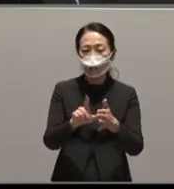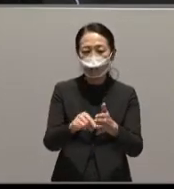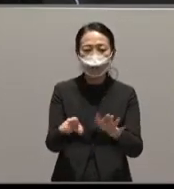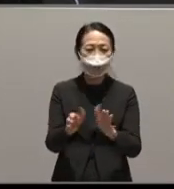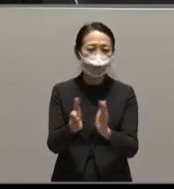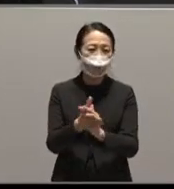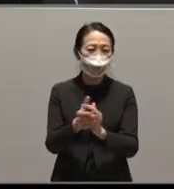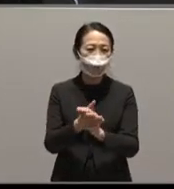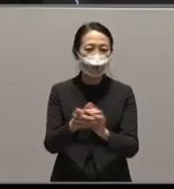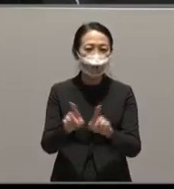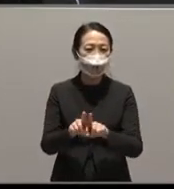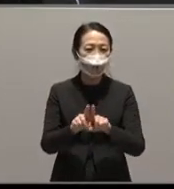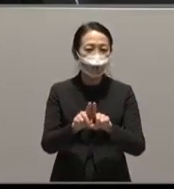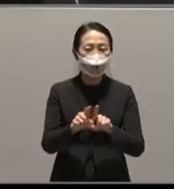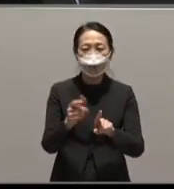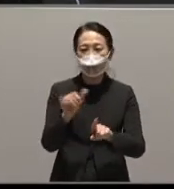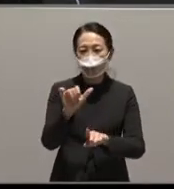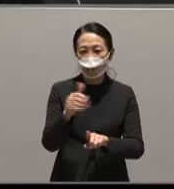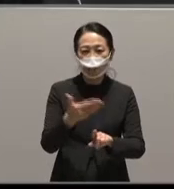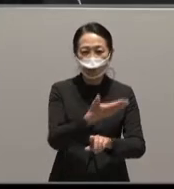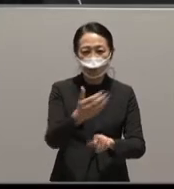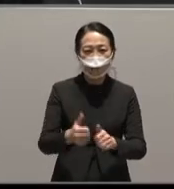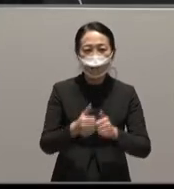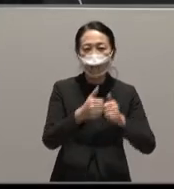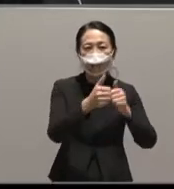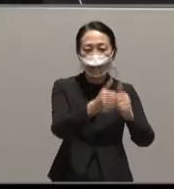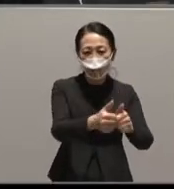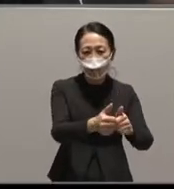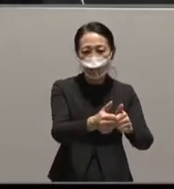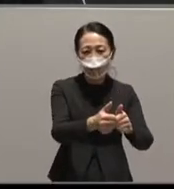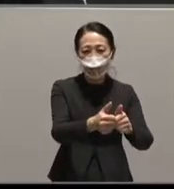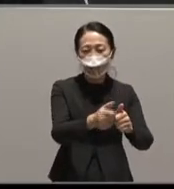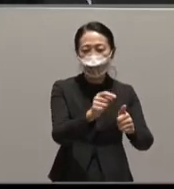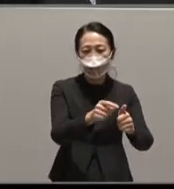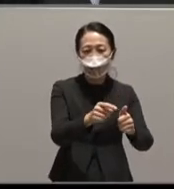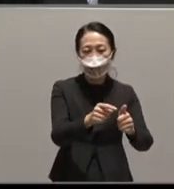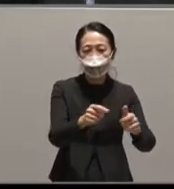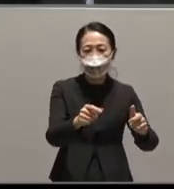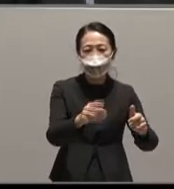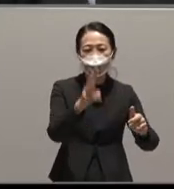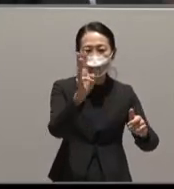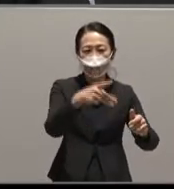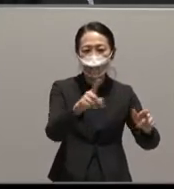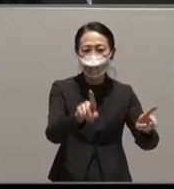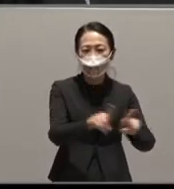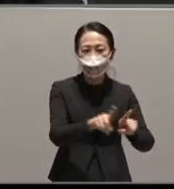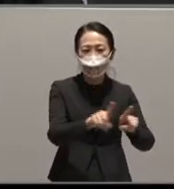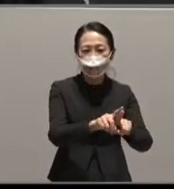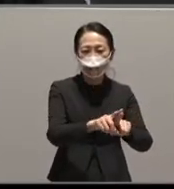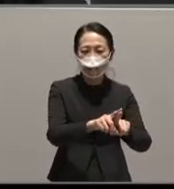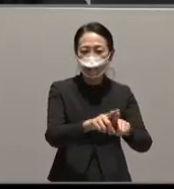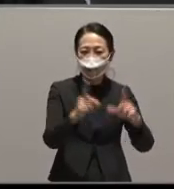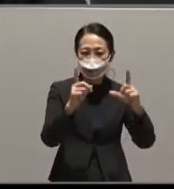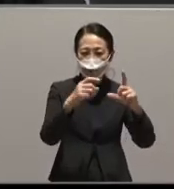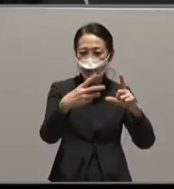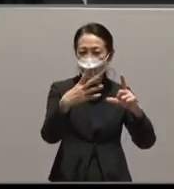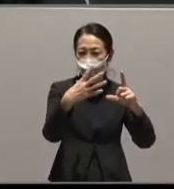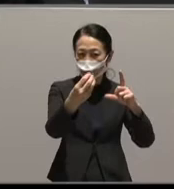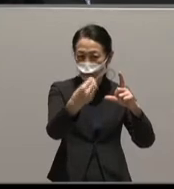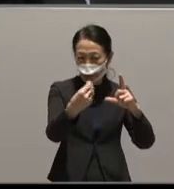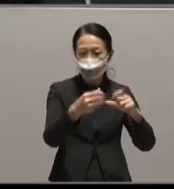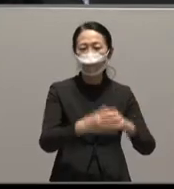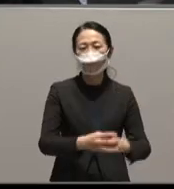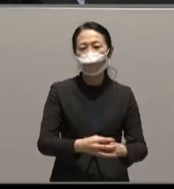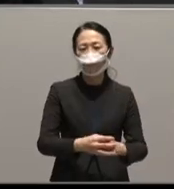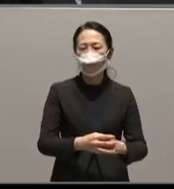during Golden Week in May, I visited Yakushima with my friends and took a